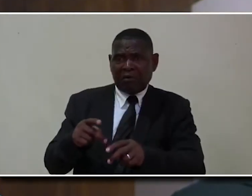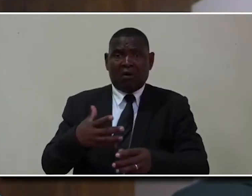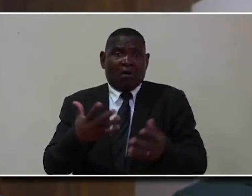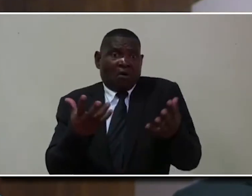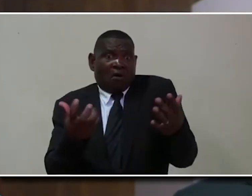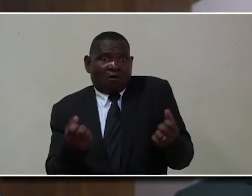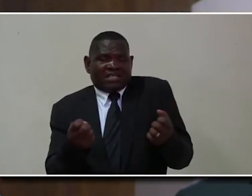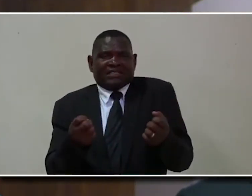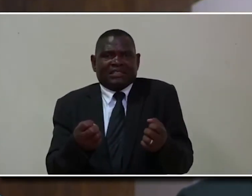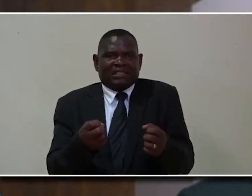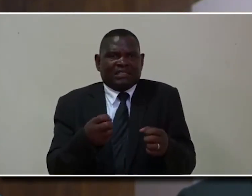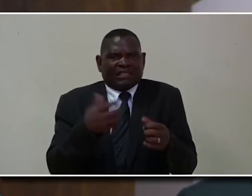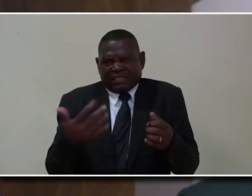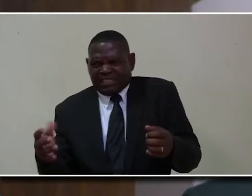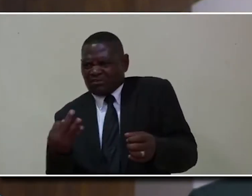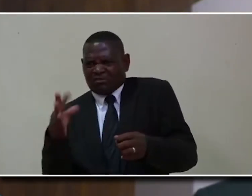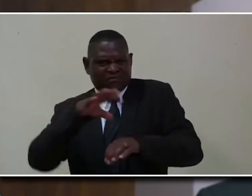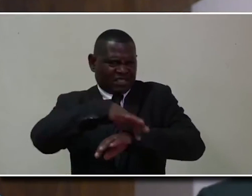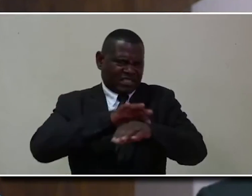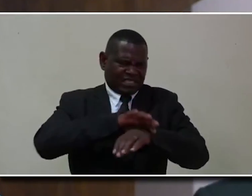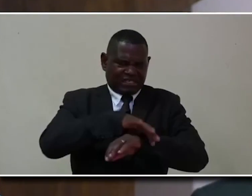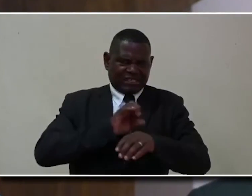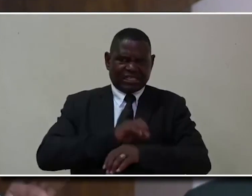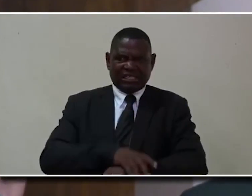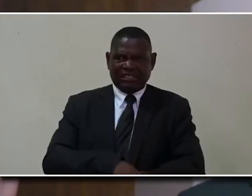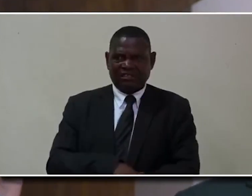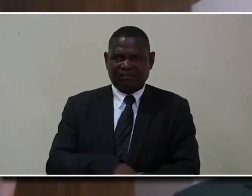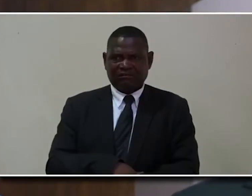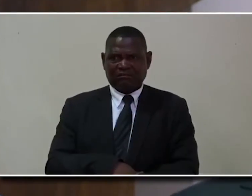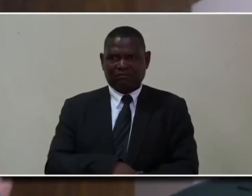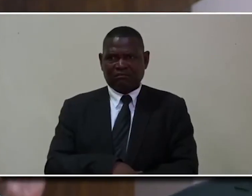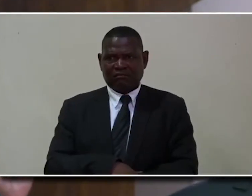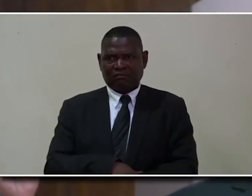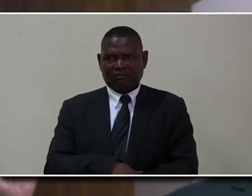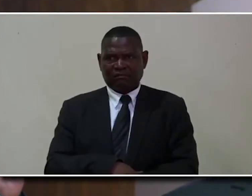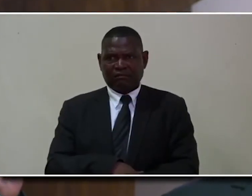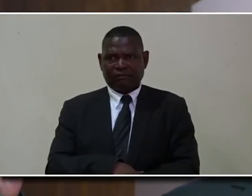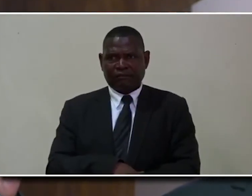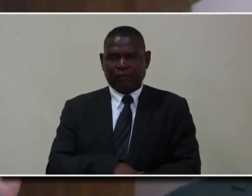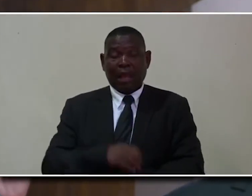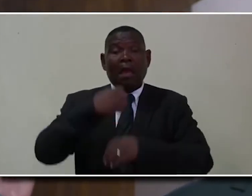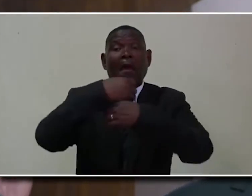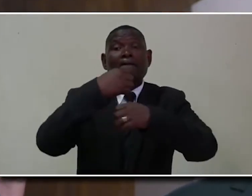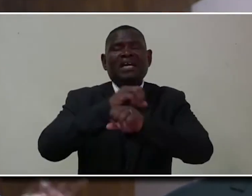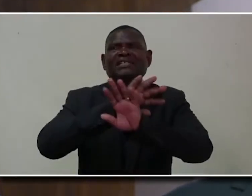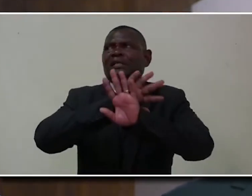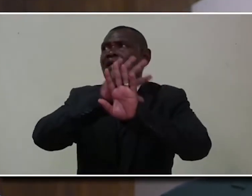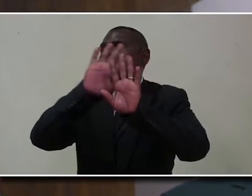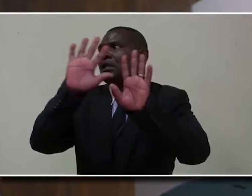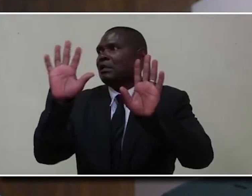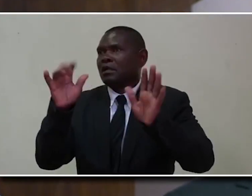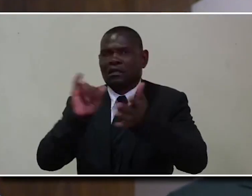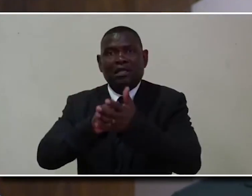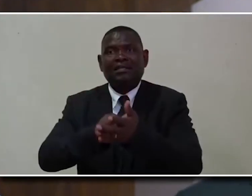omwe anali ndithu oikanzeru kulemerero wa dziko la pansi. And he mentioned and made it clear that that glory is for a short period